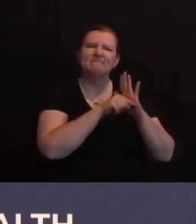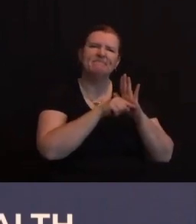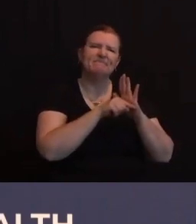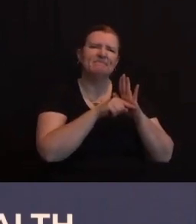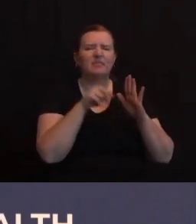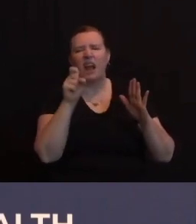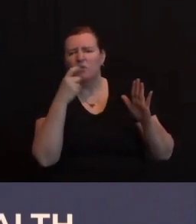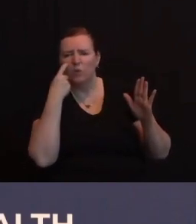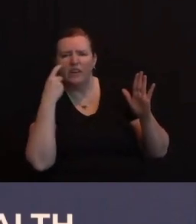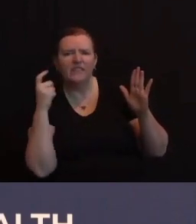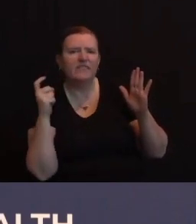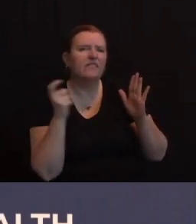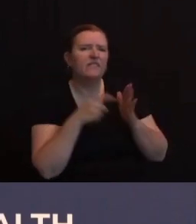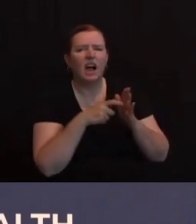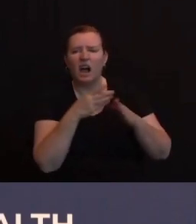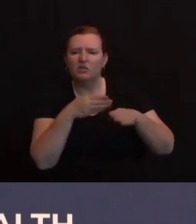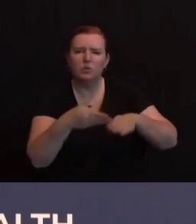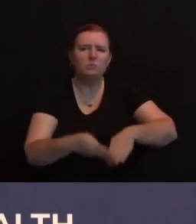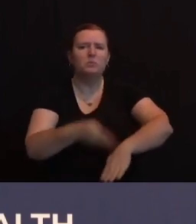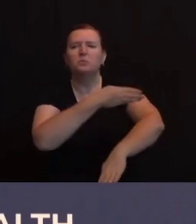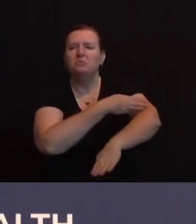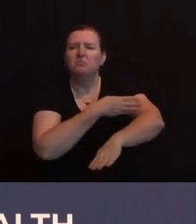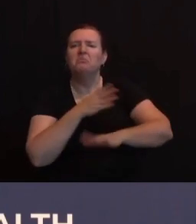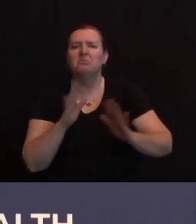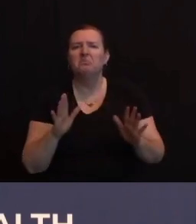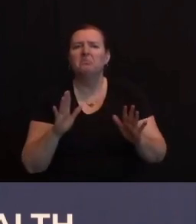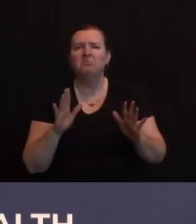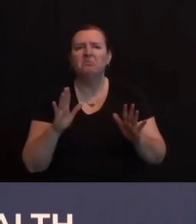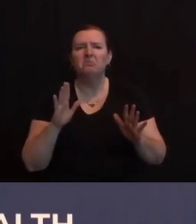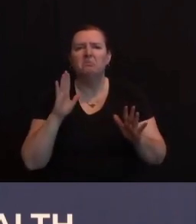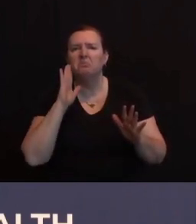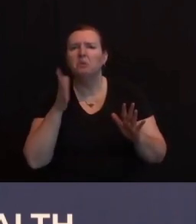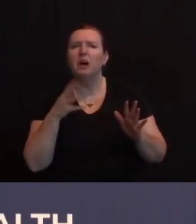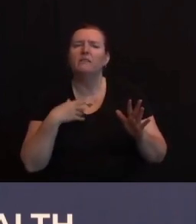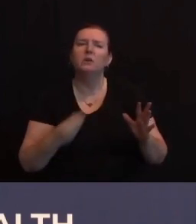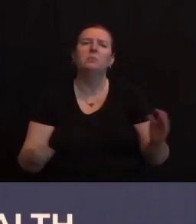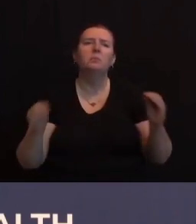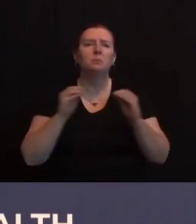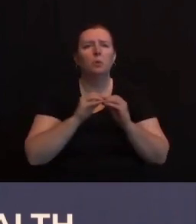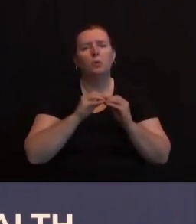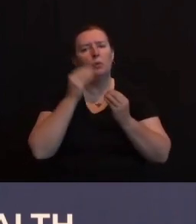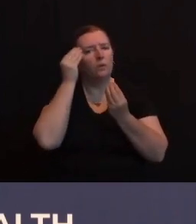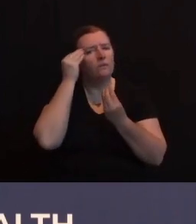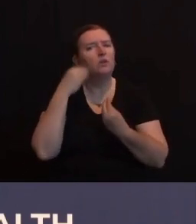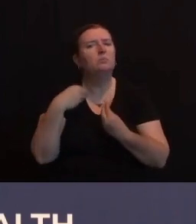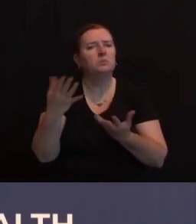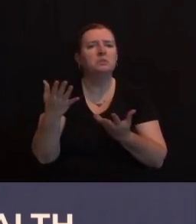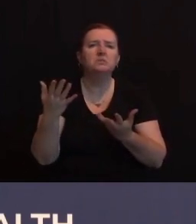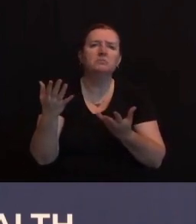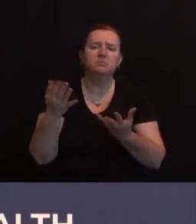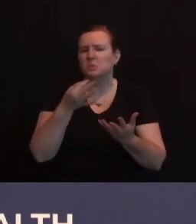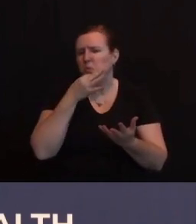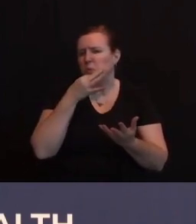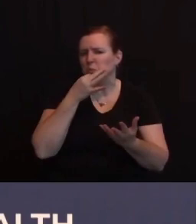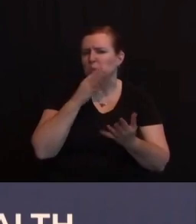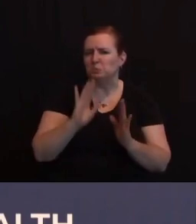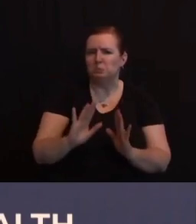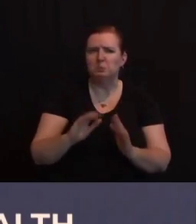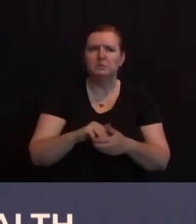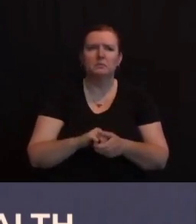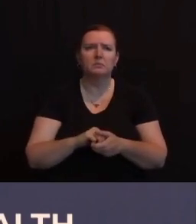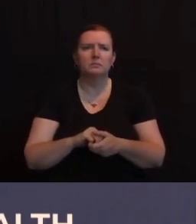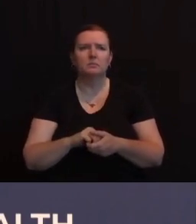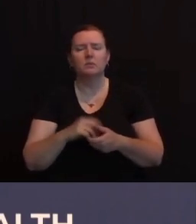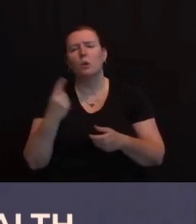one. Working through those issues and hope to have guidance out as soon as we can, and as soon as the governor can make a decision. And then, Gov, I just wanted to add one thing to